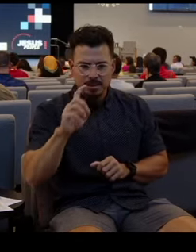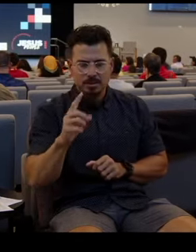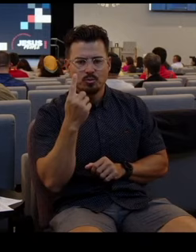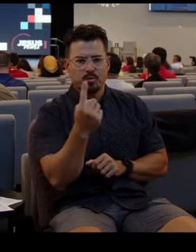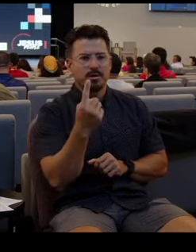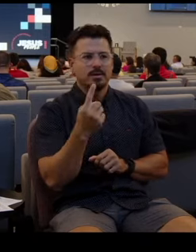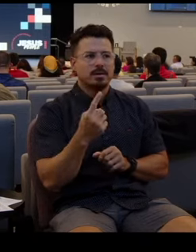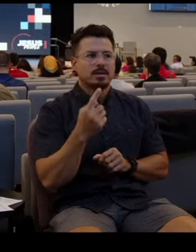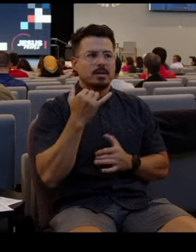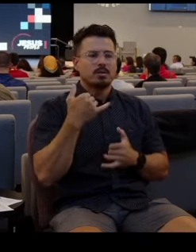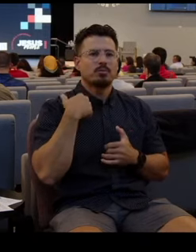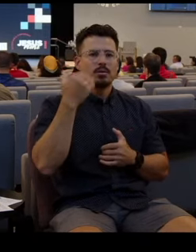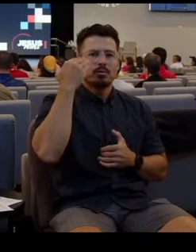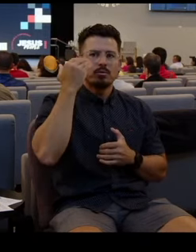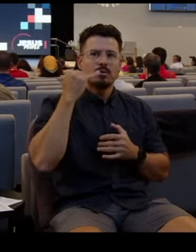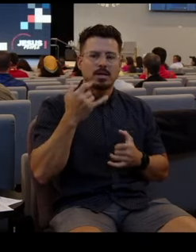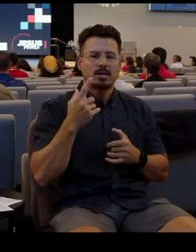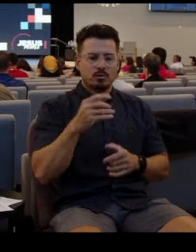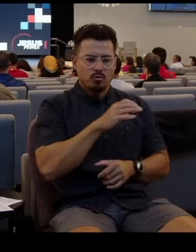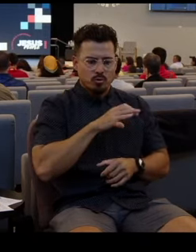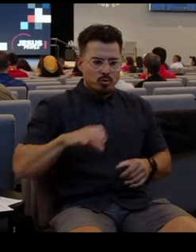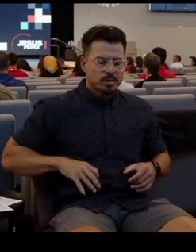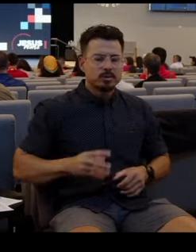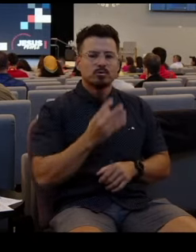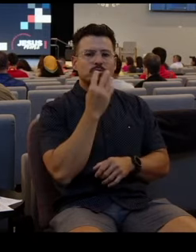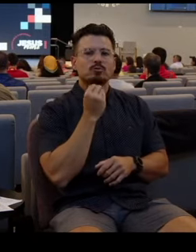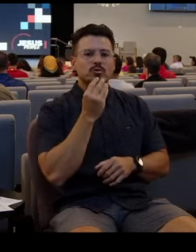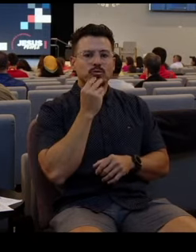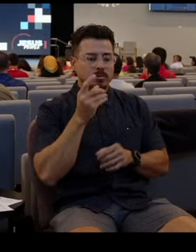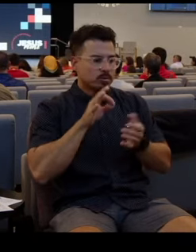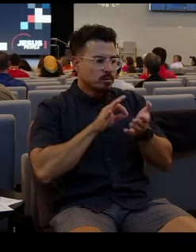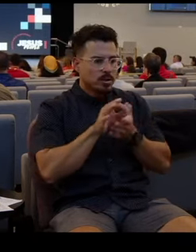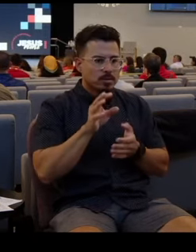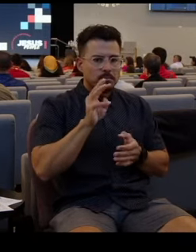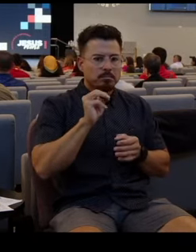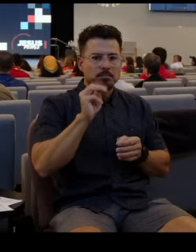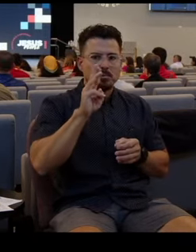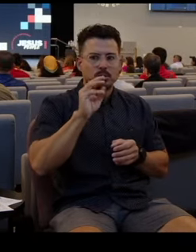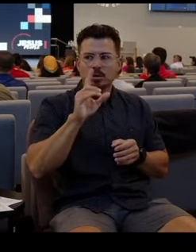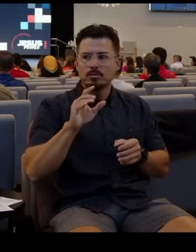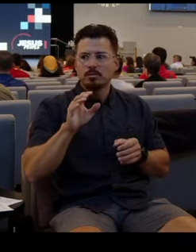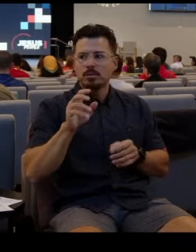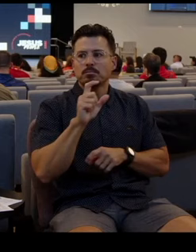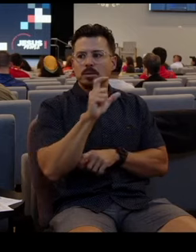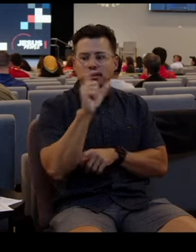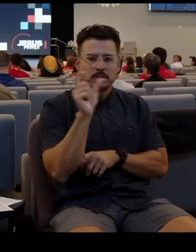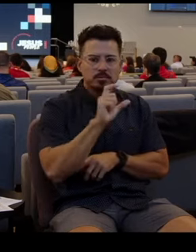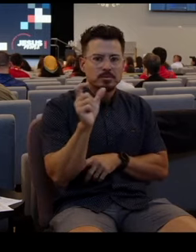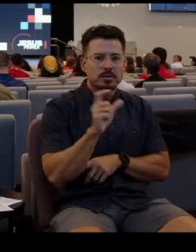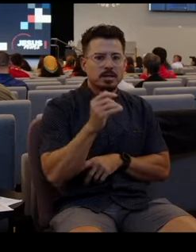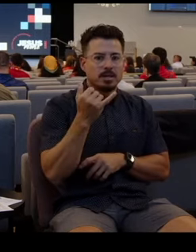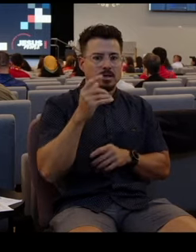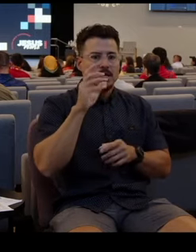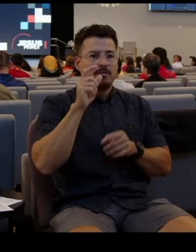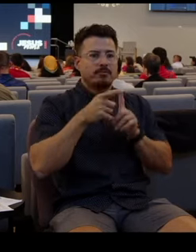Because we know not only do all the Christians and the Jews, and you count the Muslims, the influence of Abraham is astonishing.